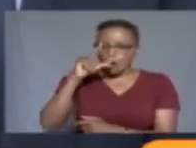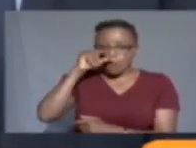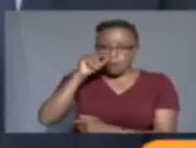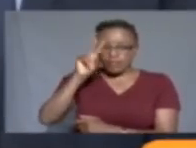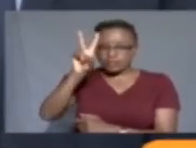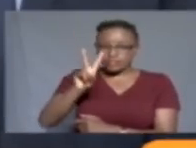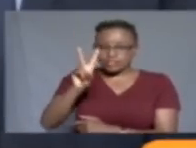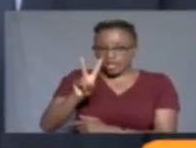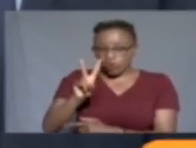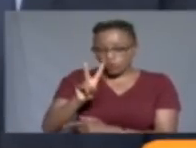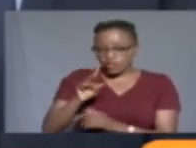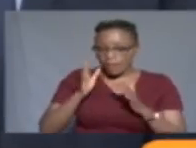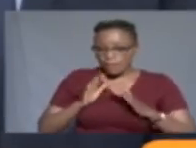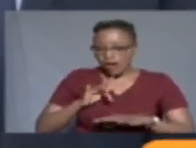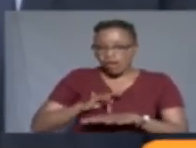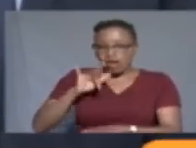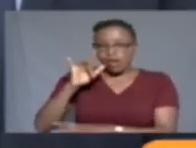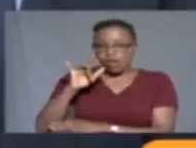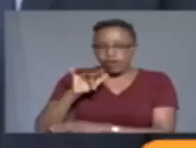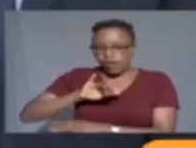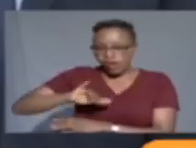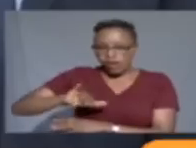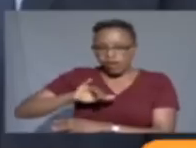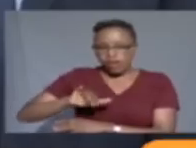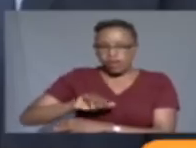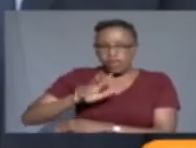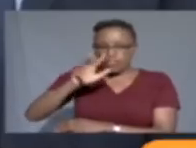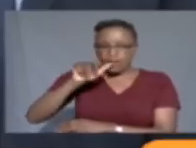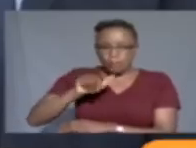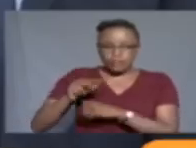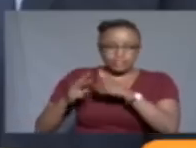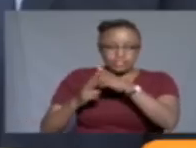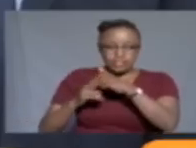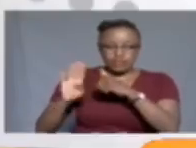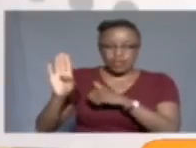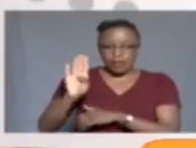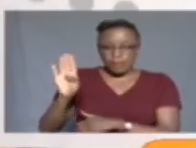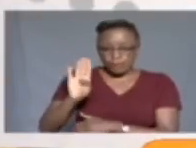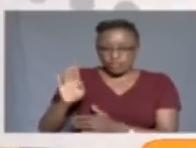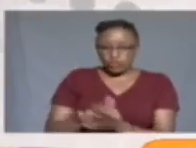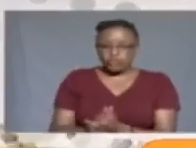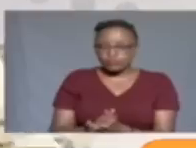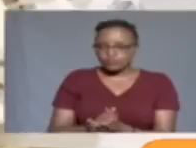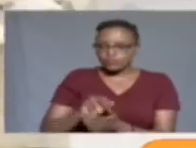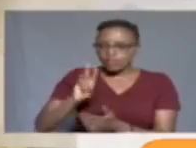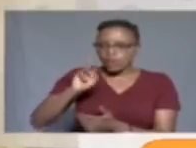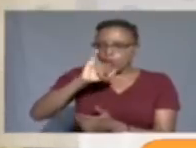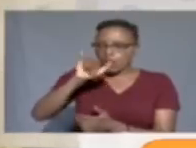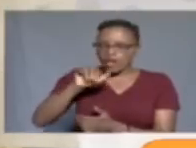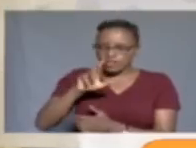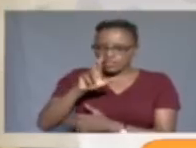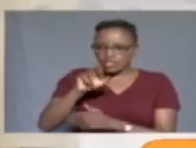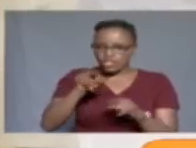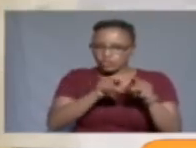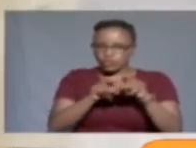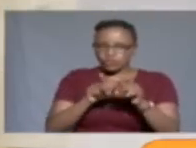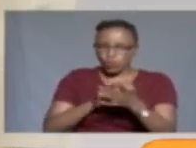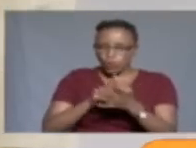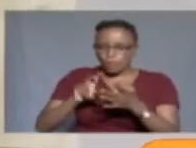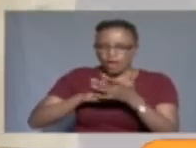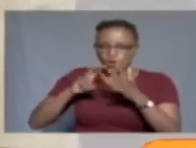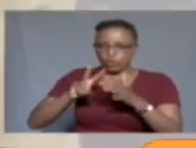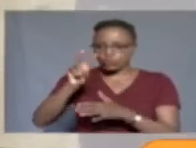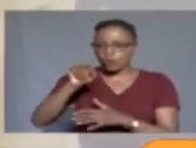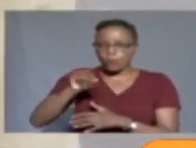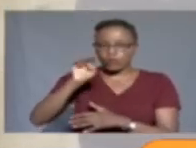second casualty, with pending bills amounting to 3.7 billion shillings. Wajir County will also have to pay contractors